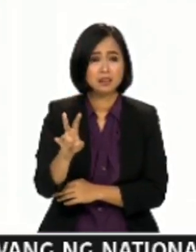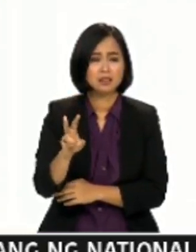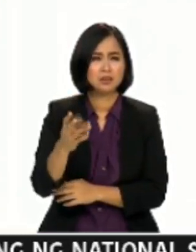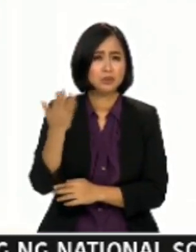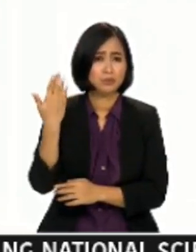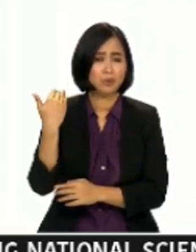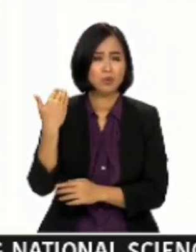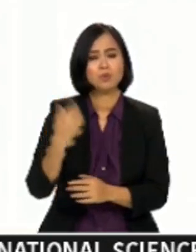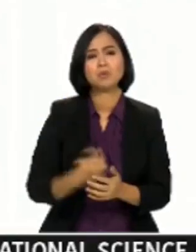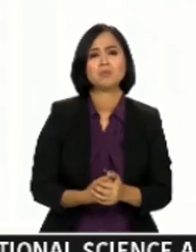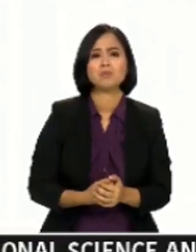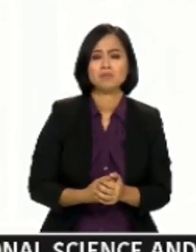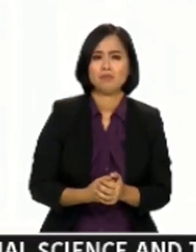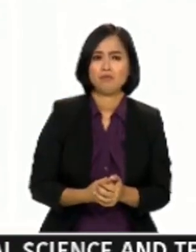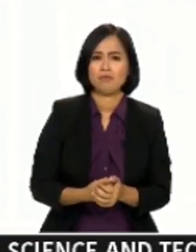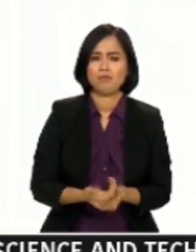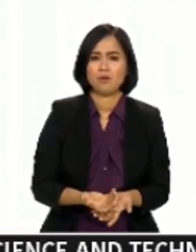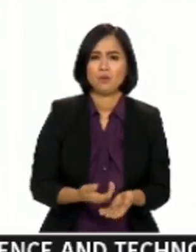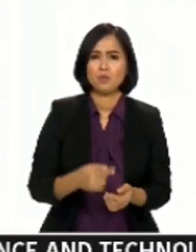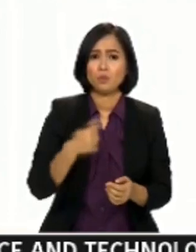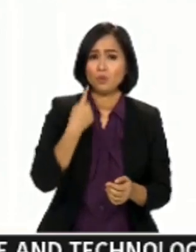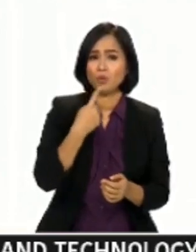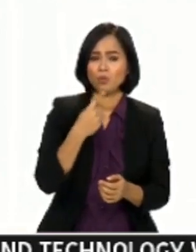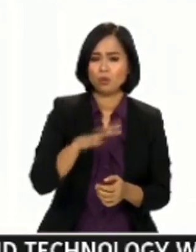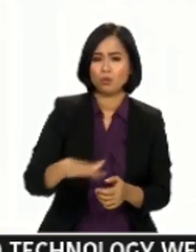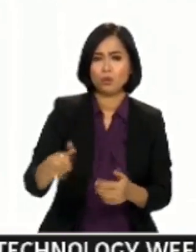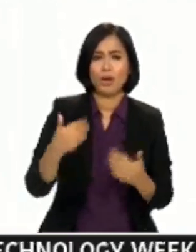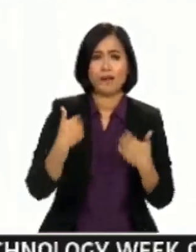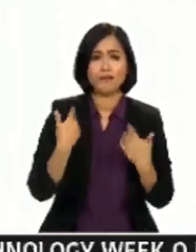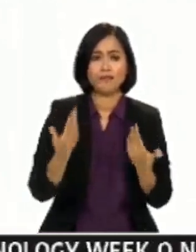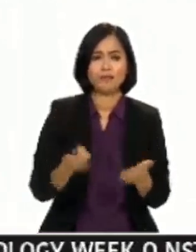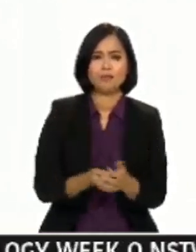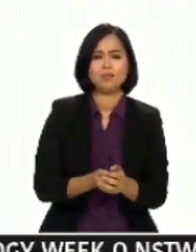our law enforcers launched an operation